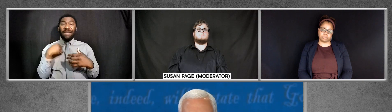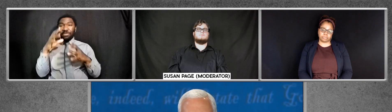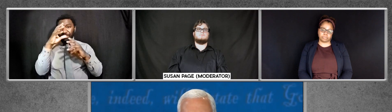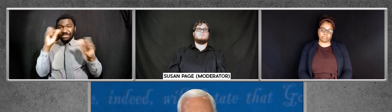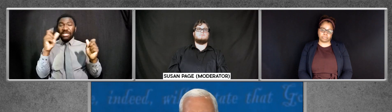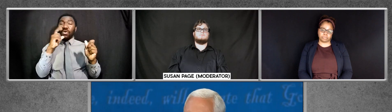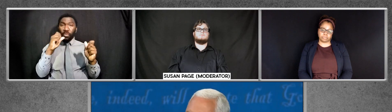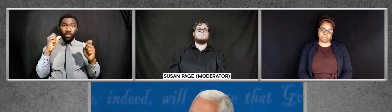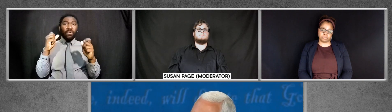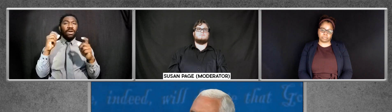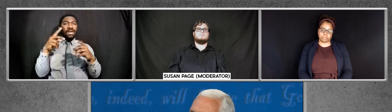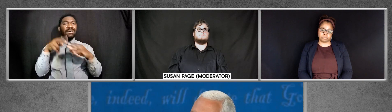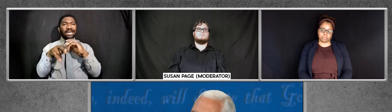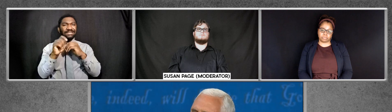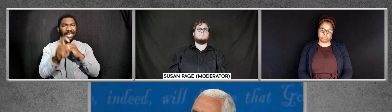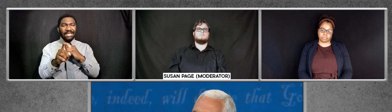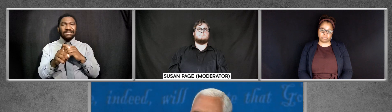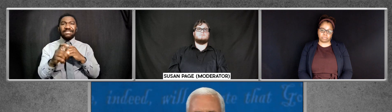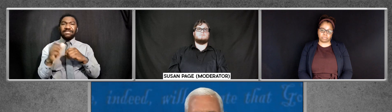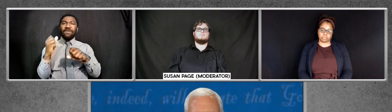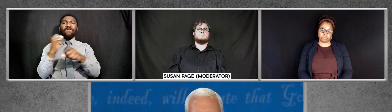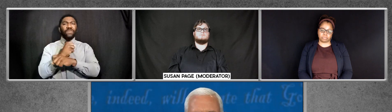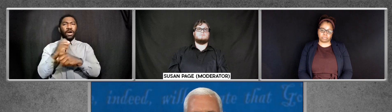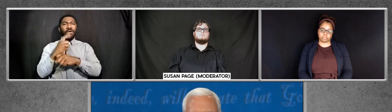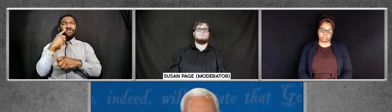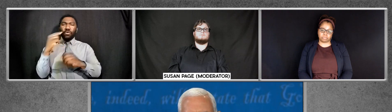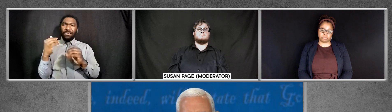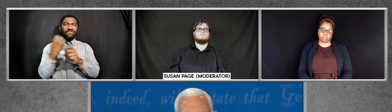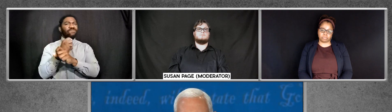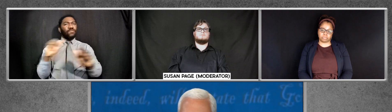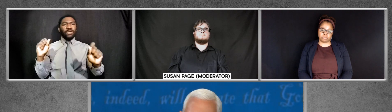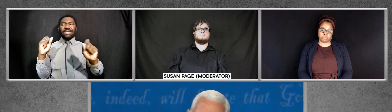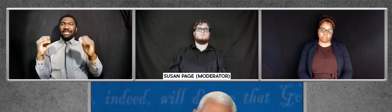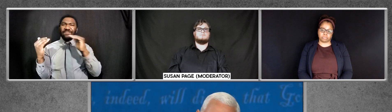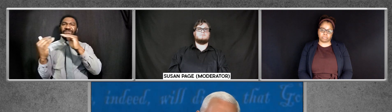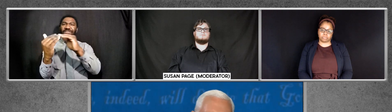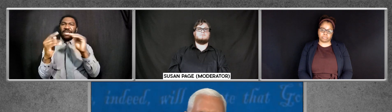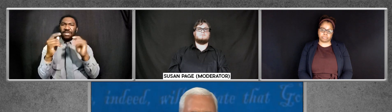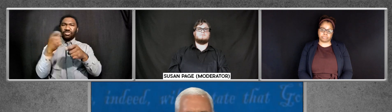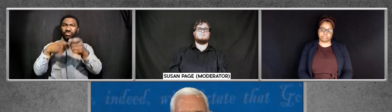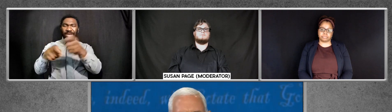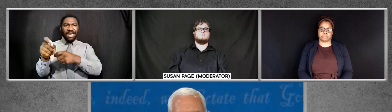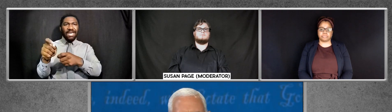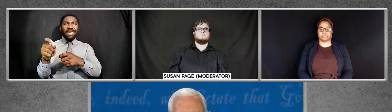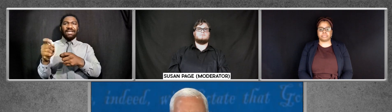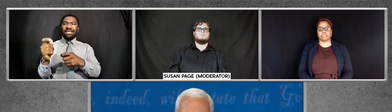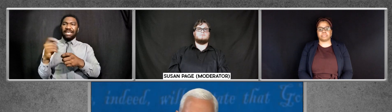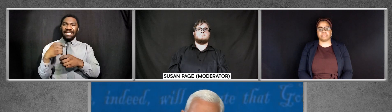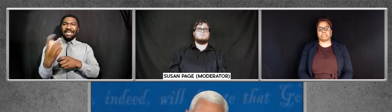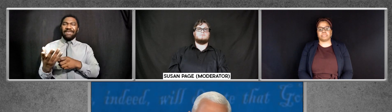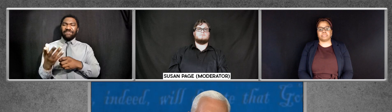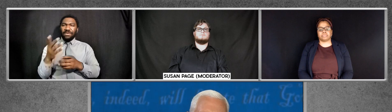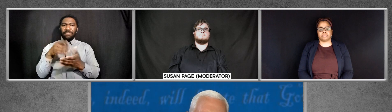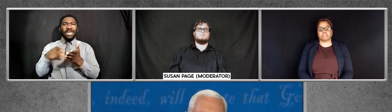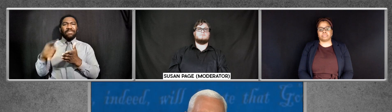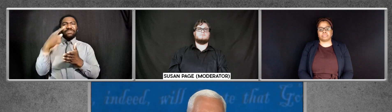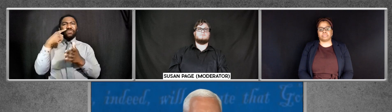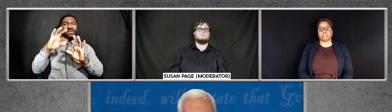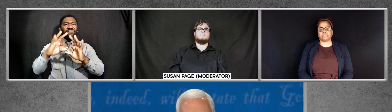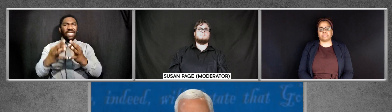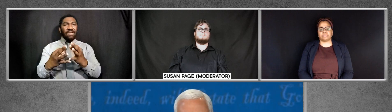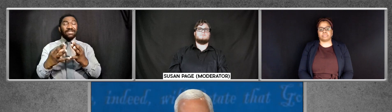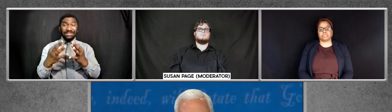fair trade, and secured $4 trillion from the Congress of the United States to give direct payments to families, save 50